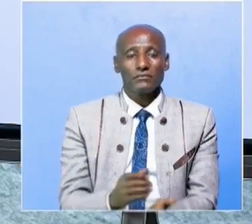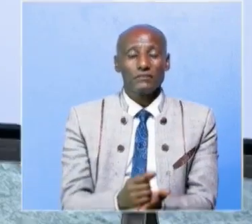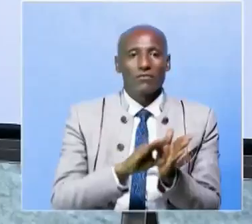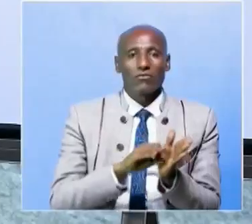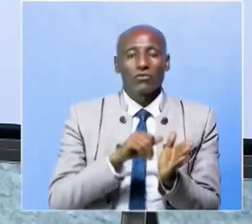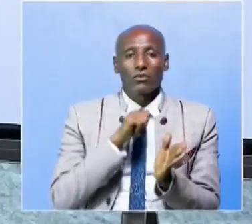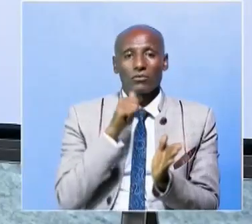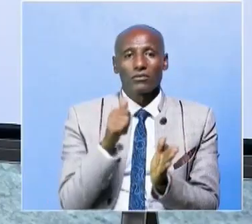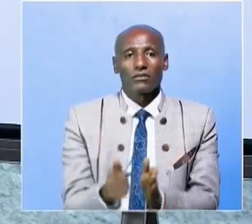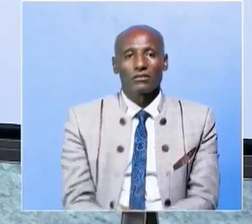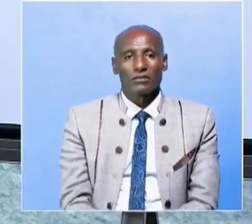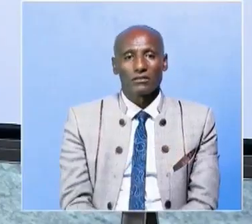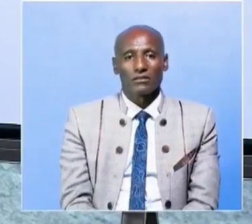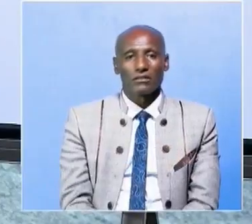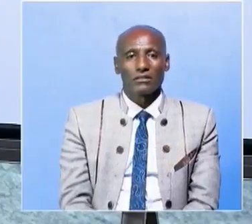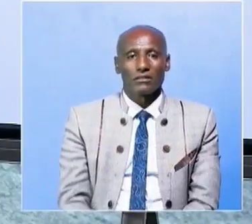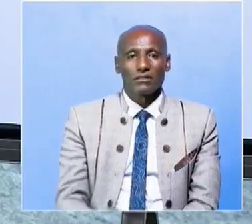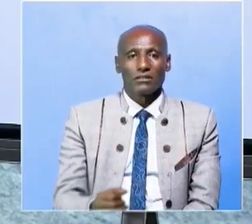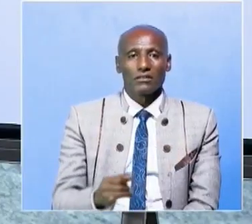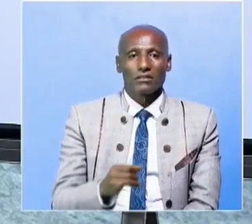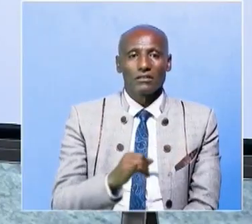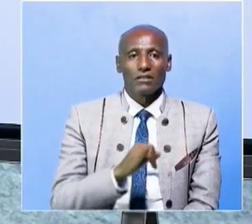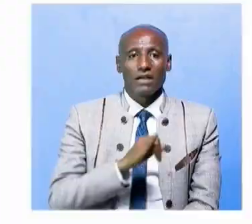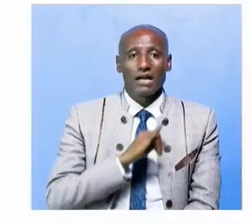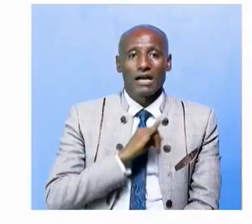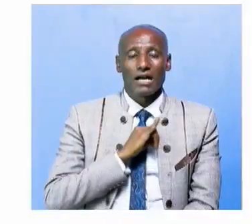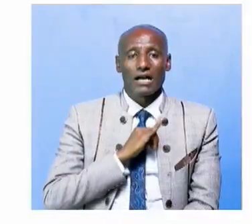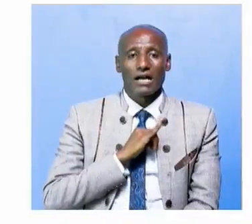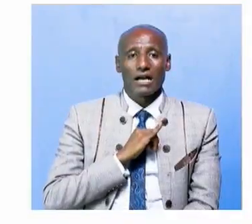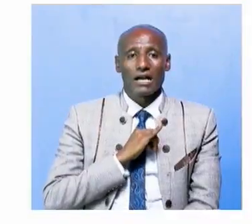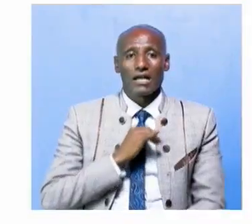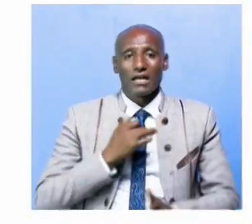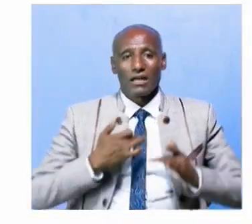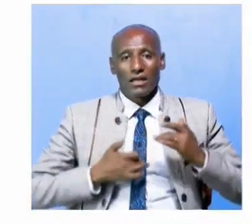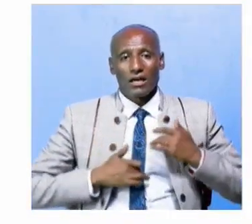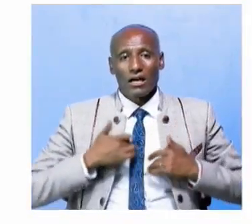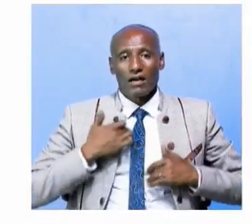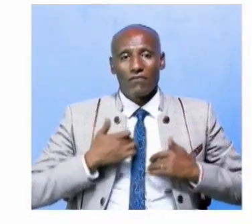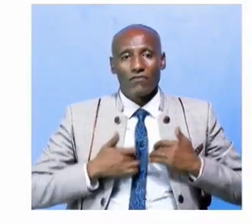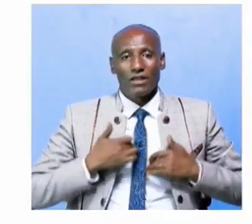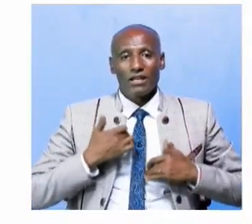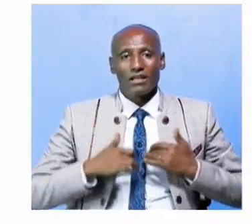informal. I feel like could also be one way of